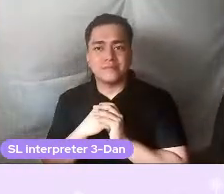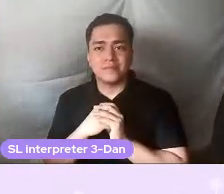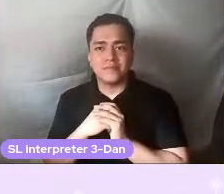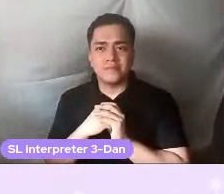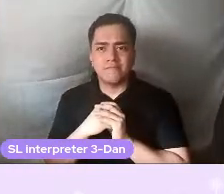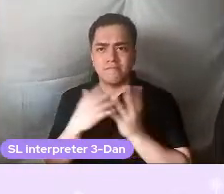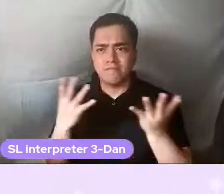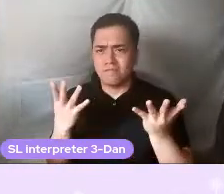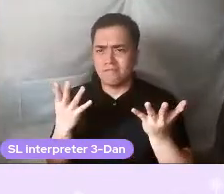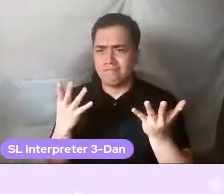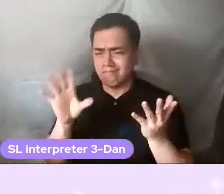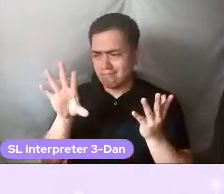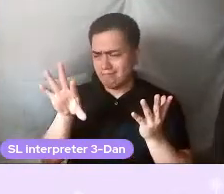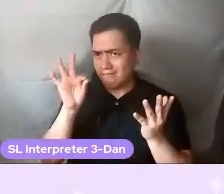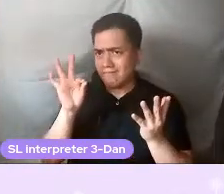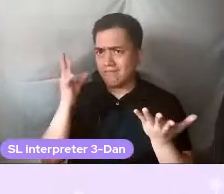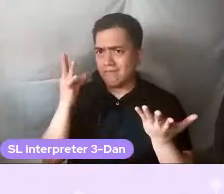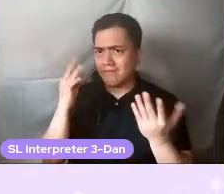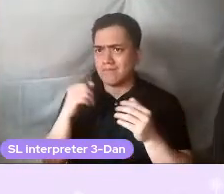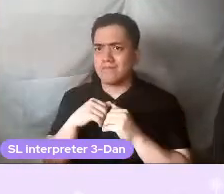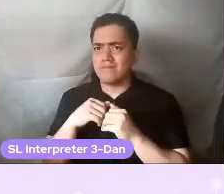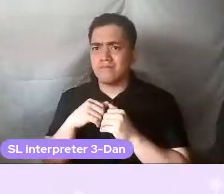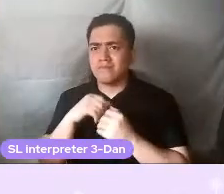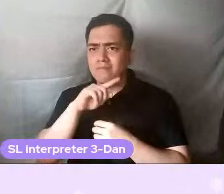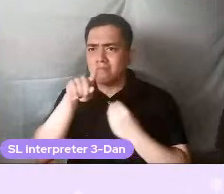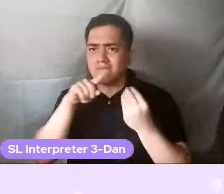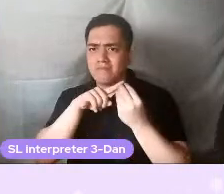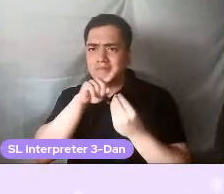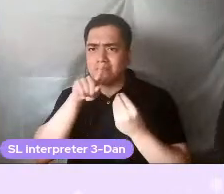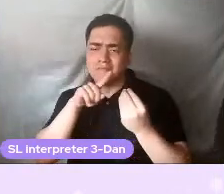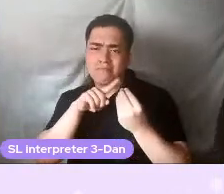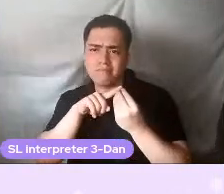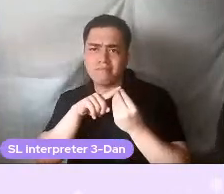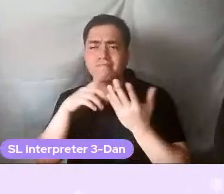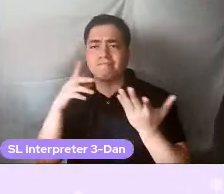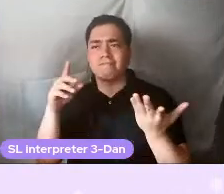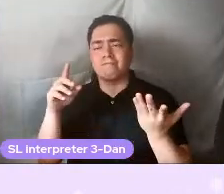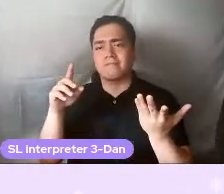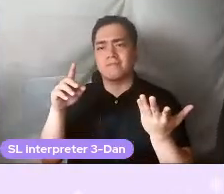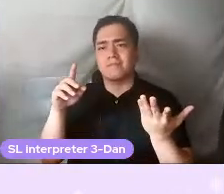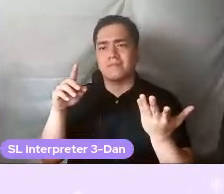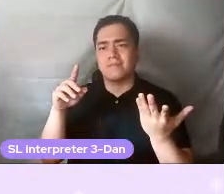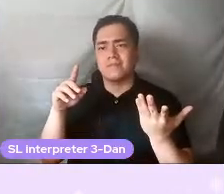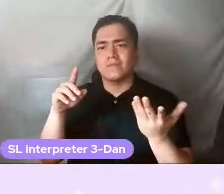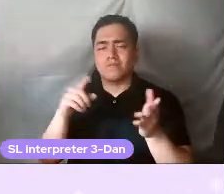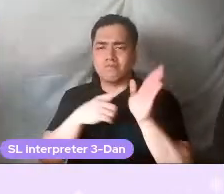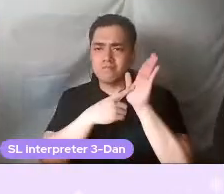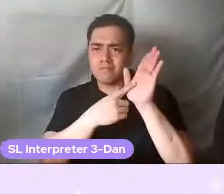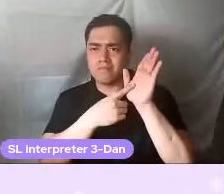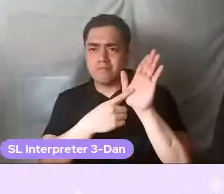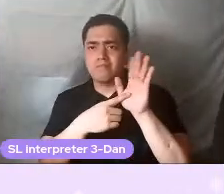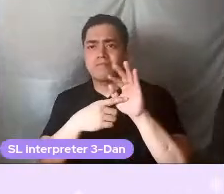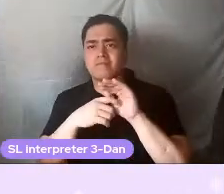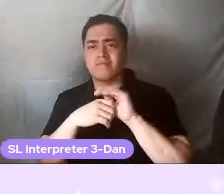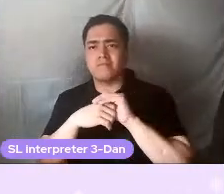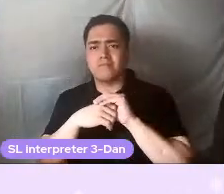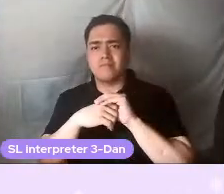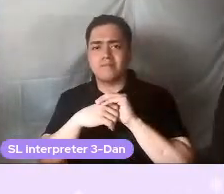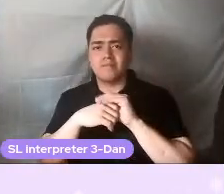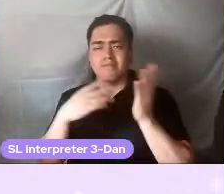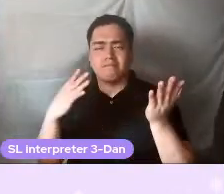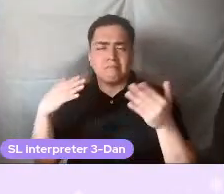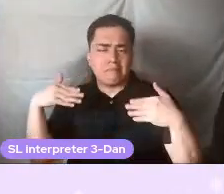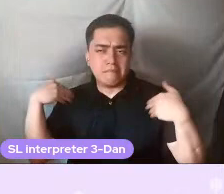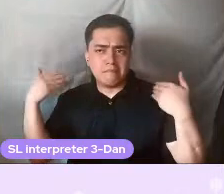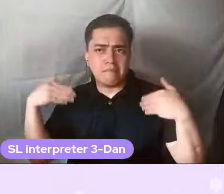found was that when our messages were about tech, about startups, parang the algorithm would always show it to primarily guys, so young guys, like